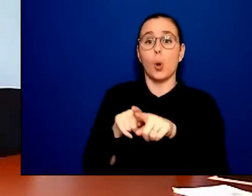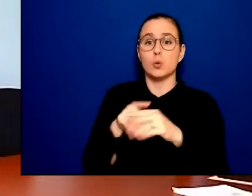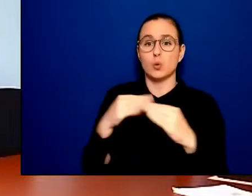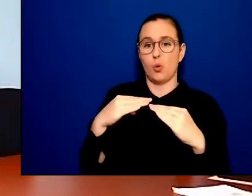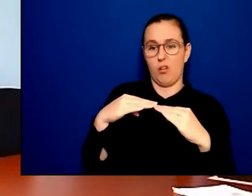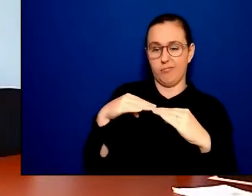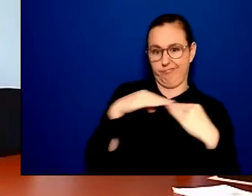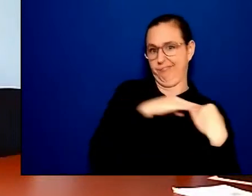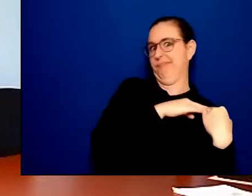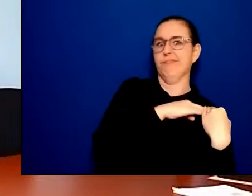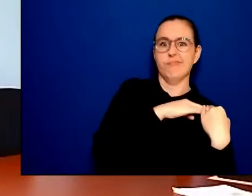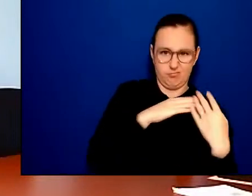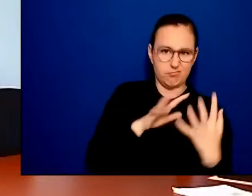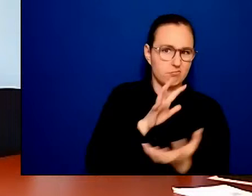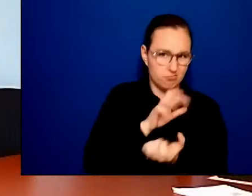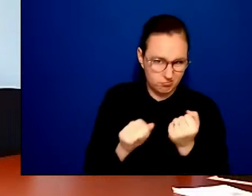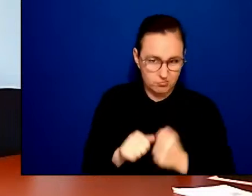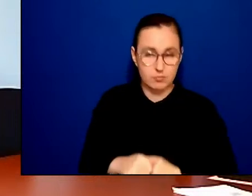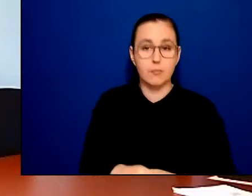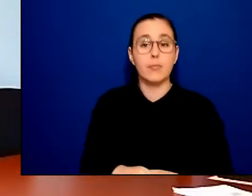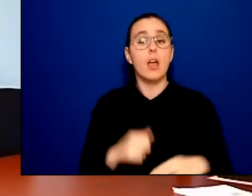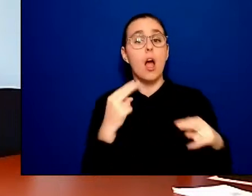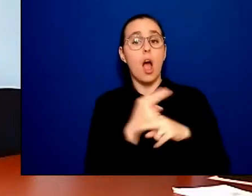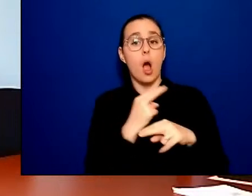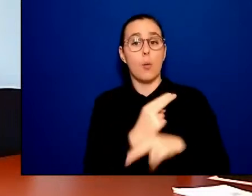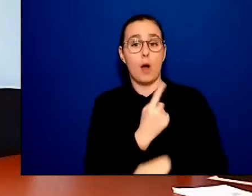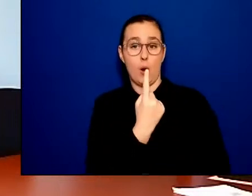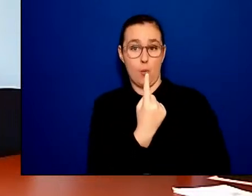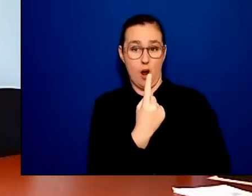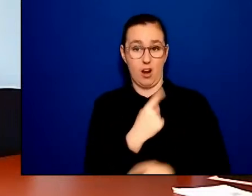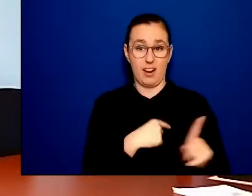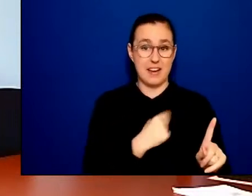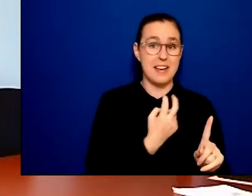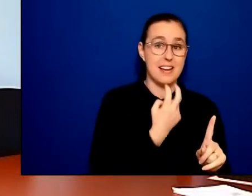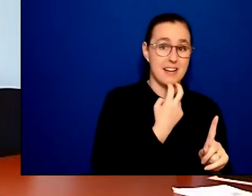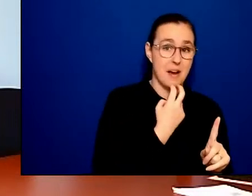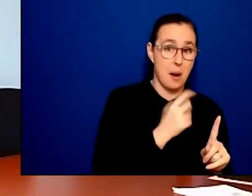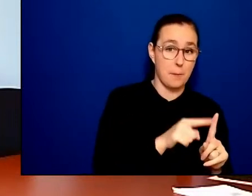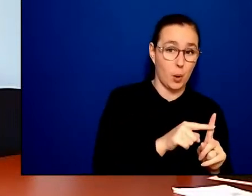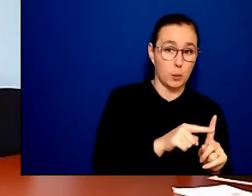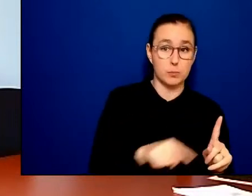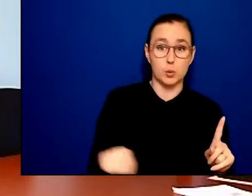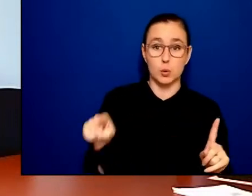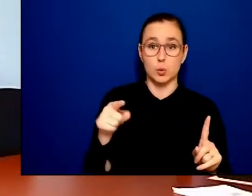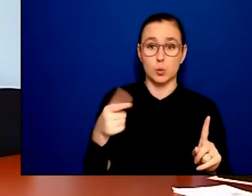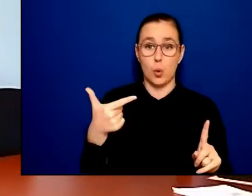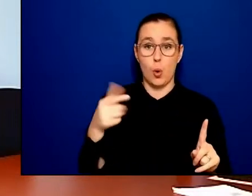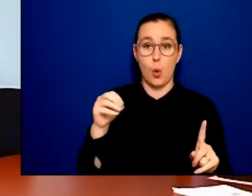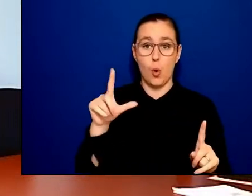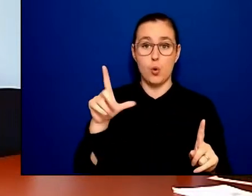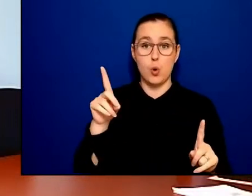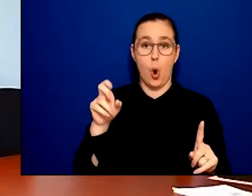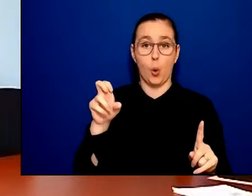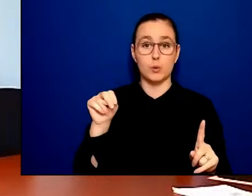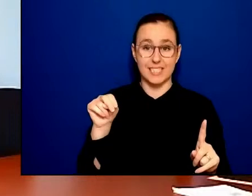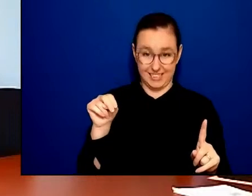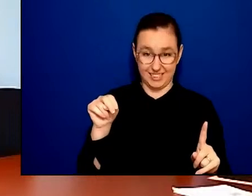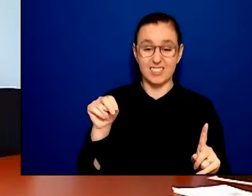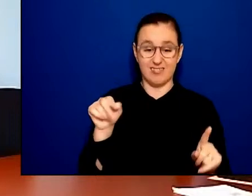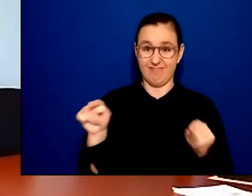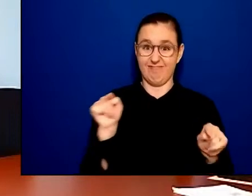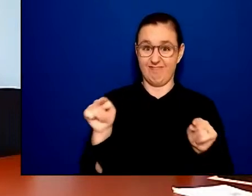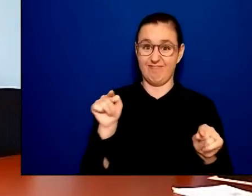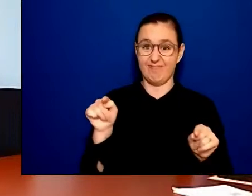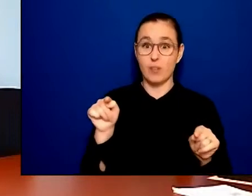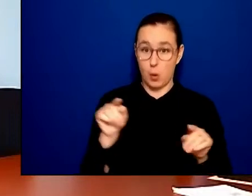is open between Kamloops and Golden. We are at single lane alternating traffic at the Enchanted Forest due to some